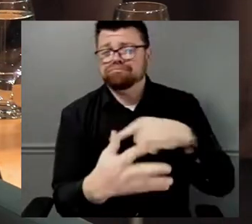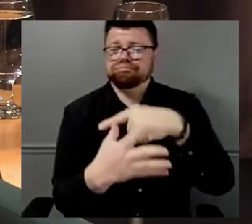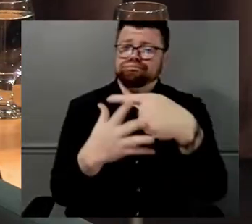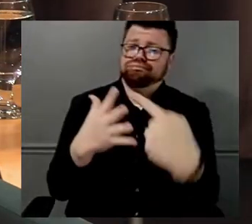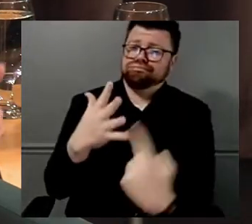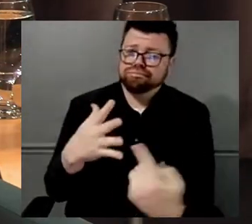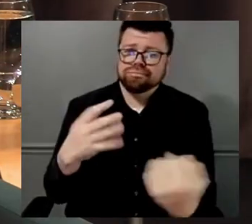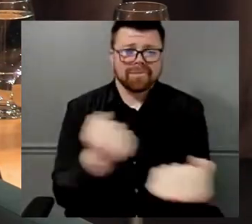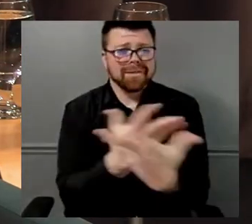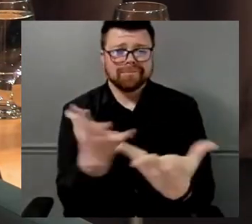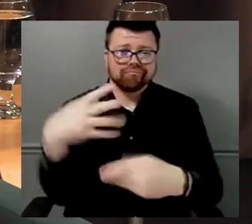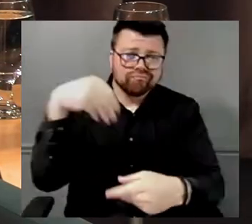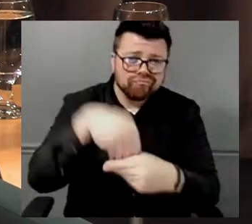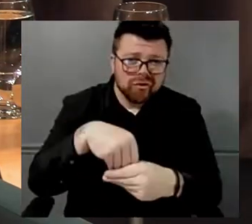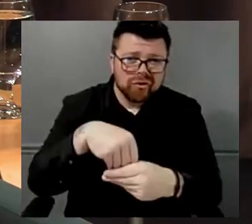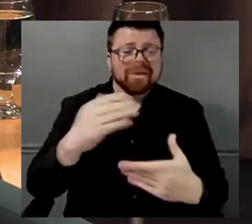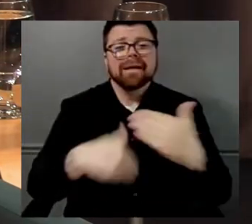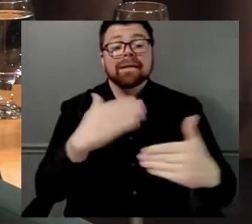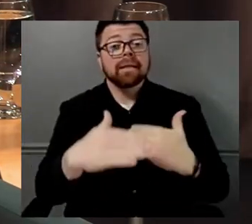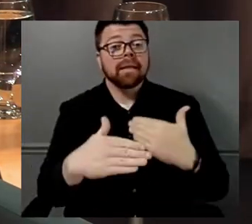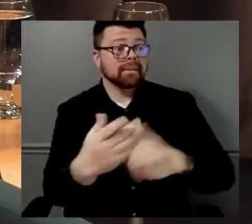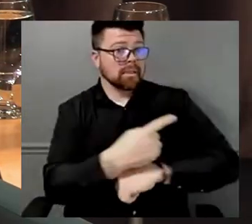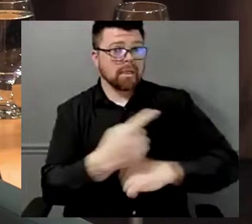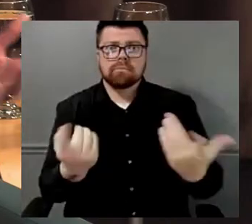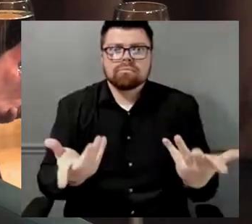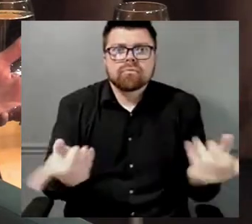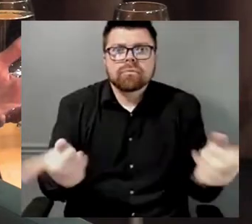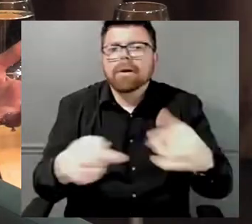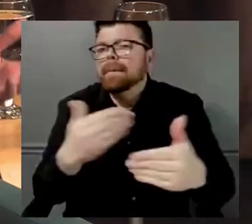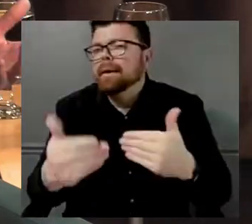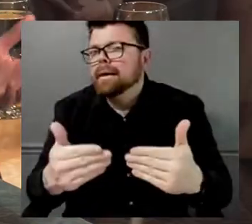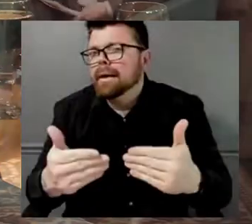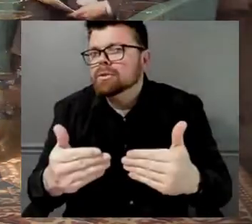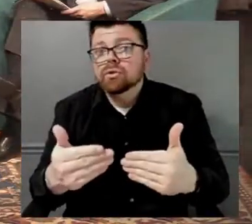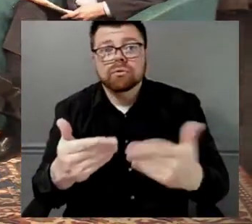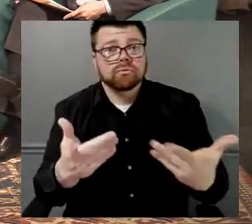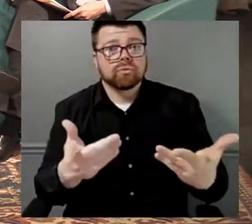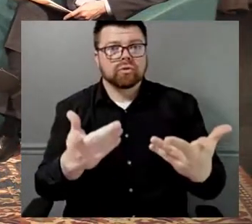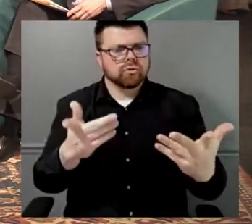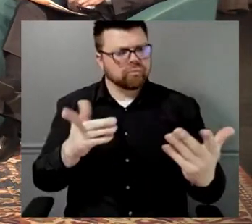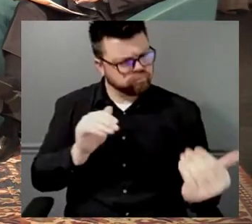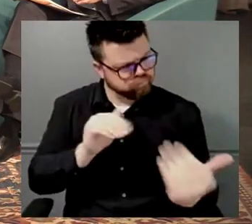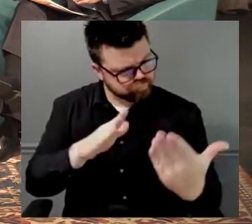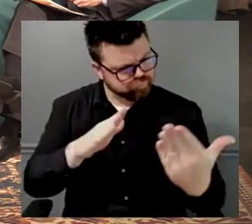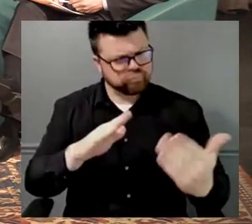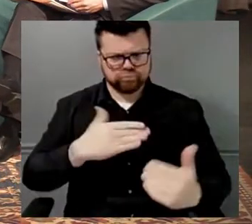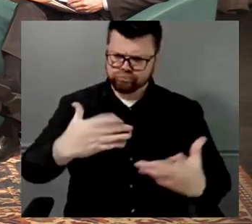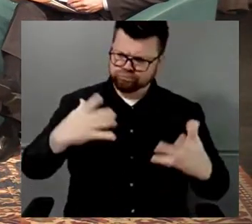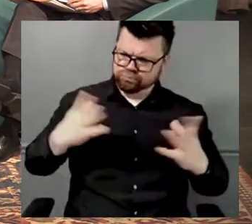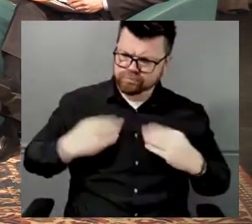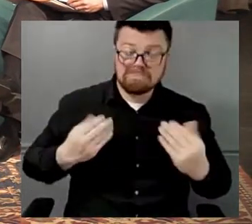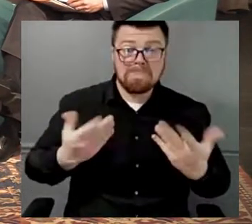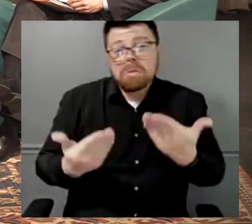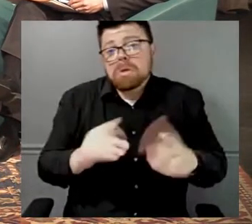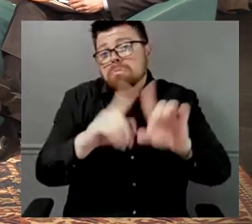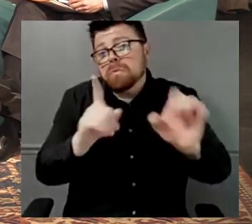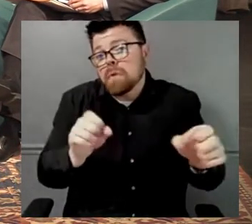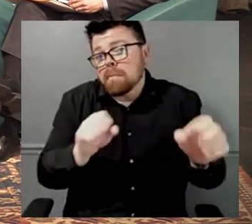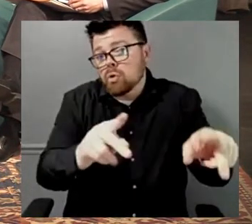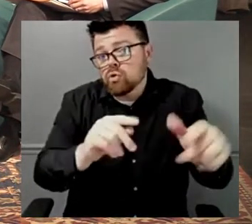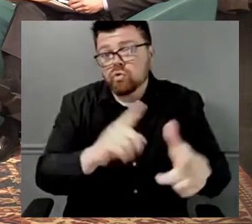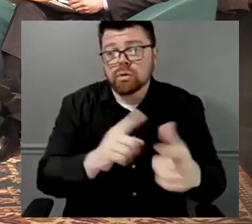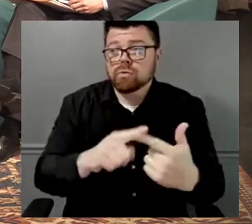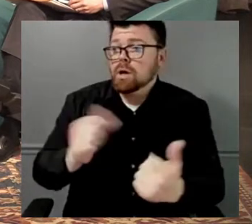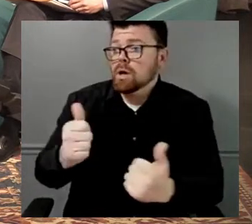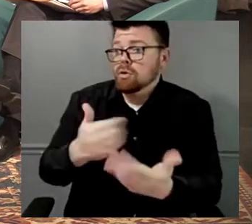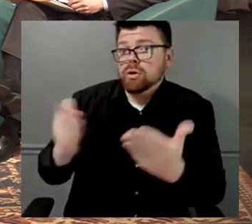And then you just see what the next day brings. And then you have another opportunity and perhaps a different set of opportunities to do it then. And let